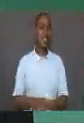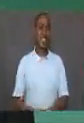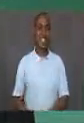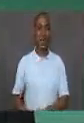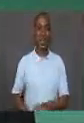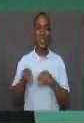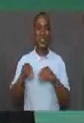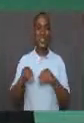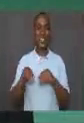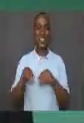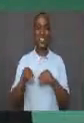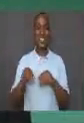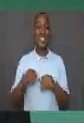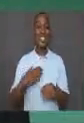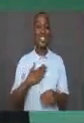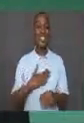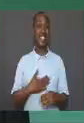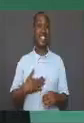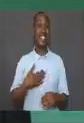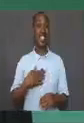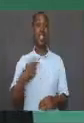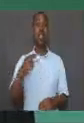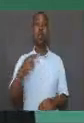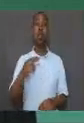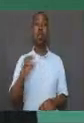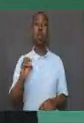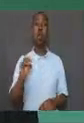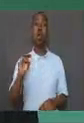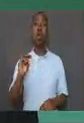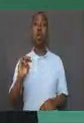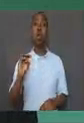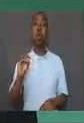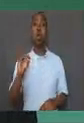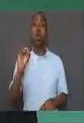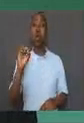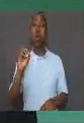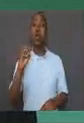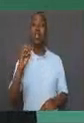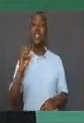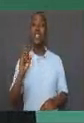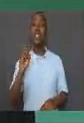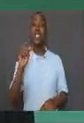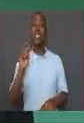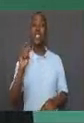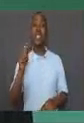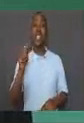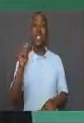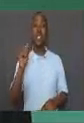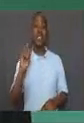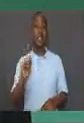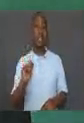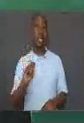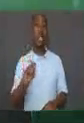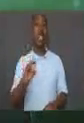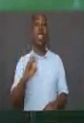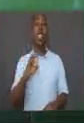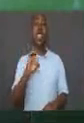Students, please define homeostasis and excretion in terms of the human